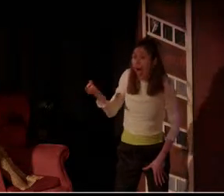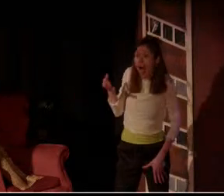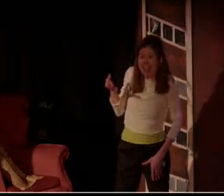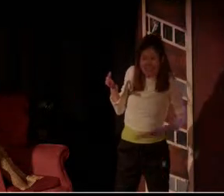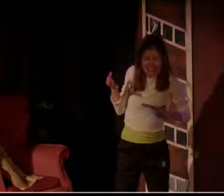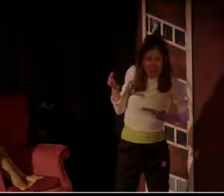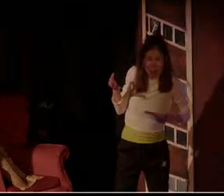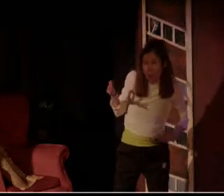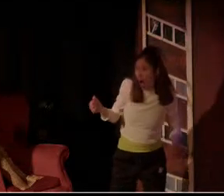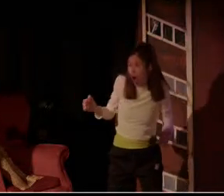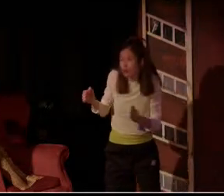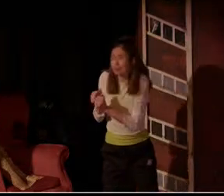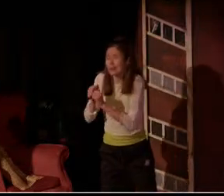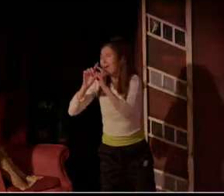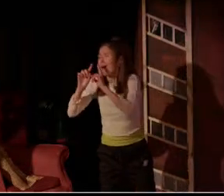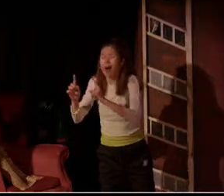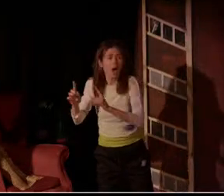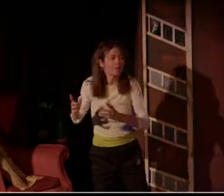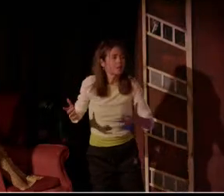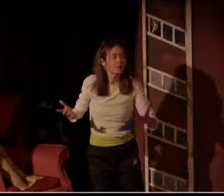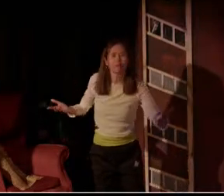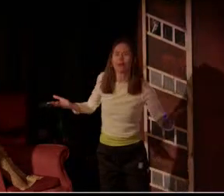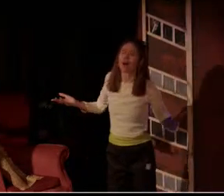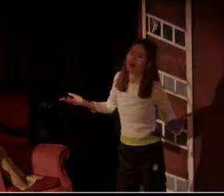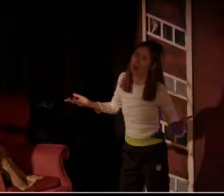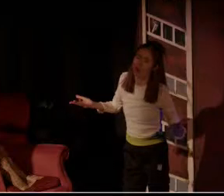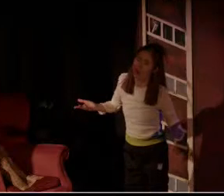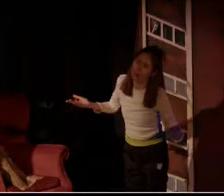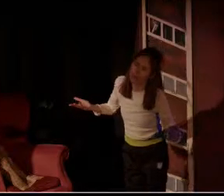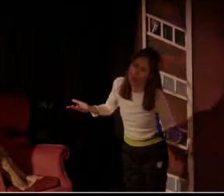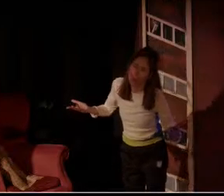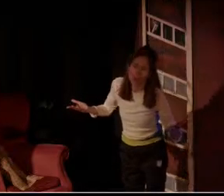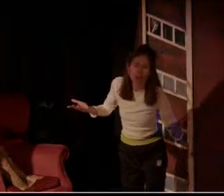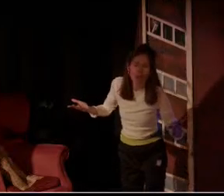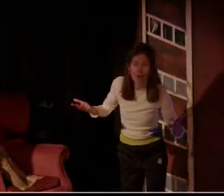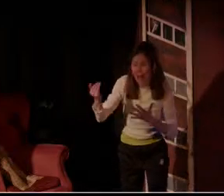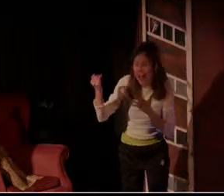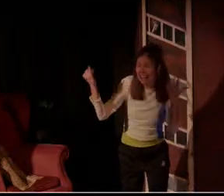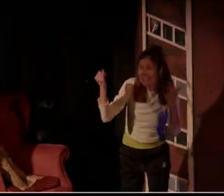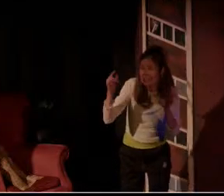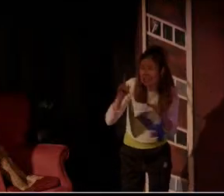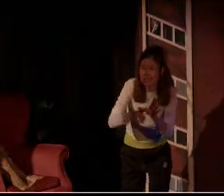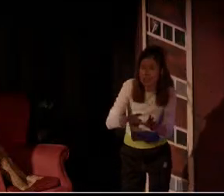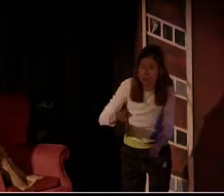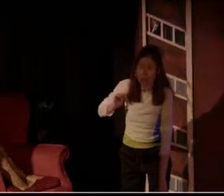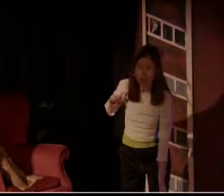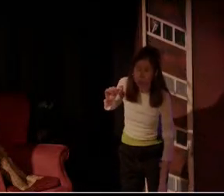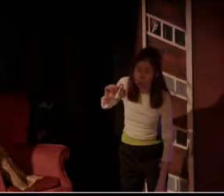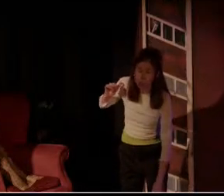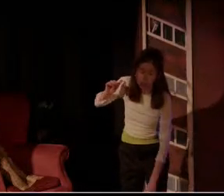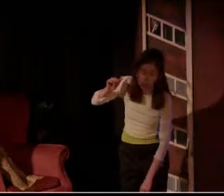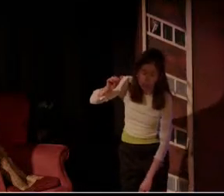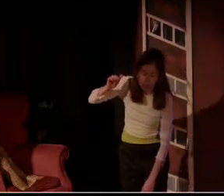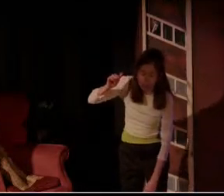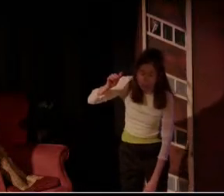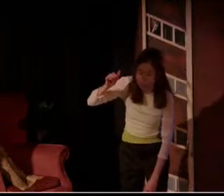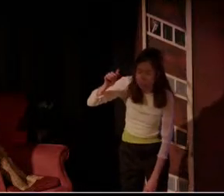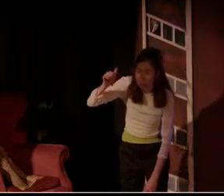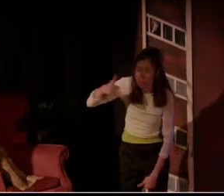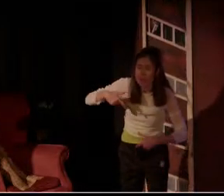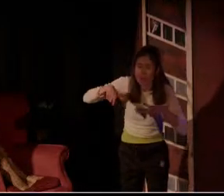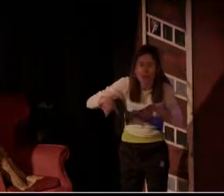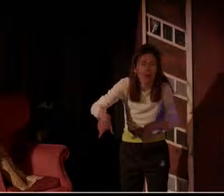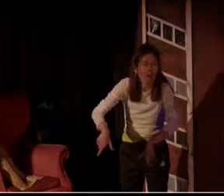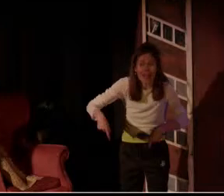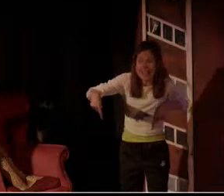16 years since I've been here in Bohemia. 16 years, Polixenes, since I've